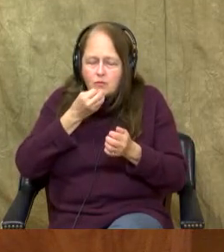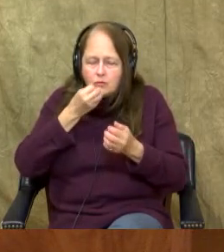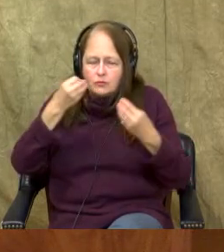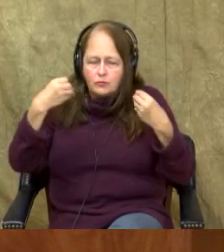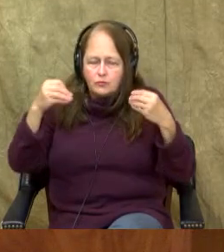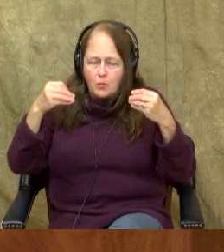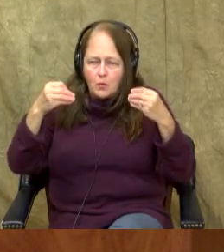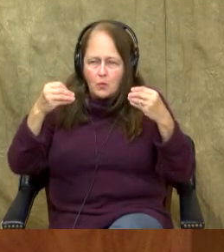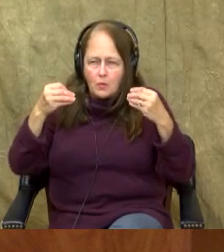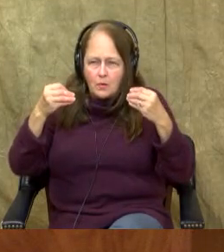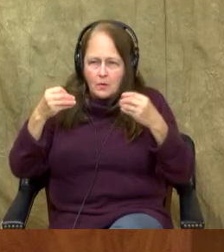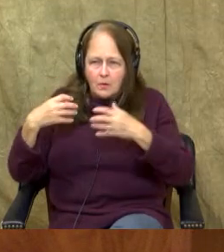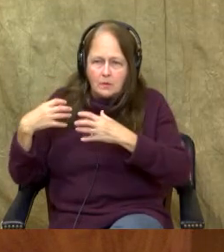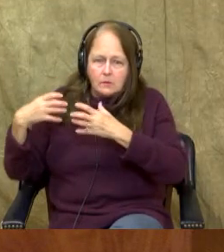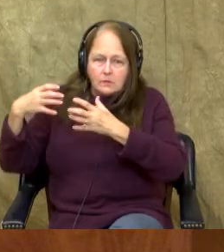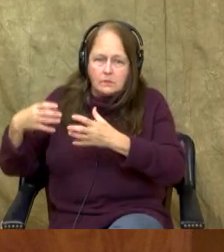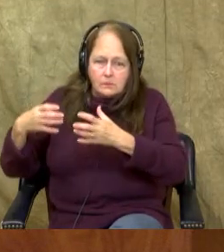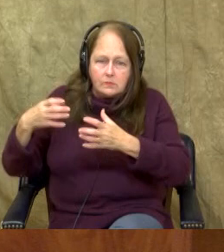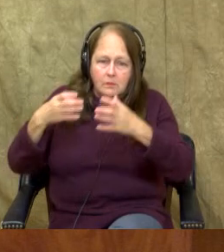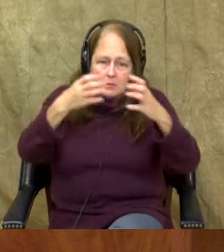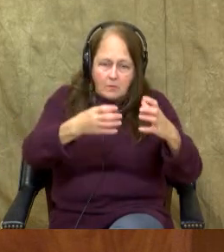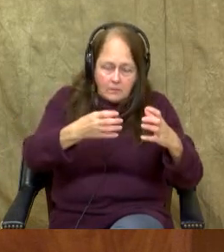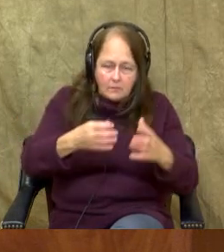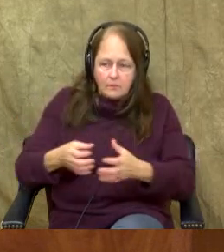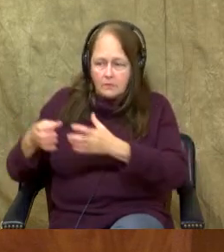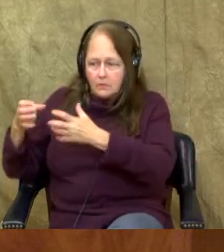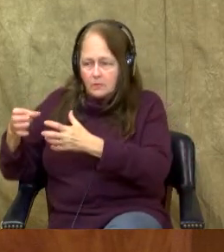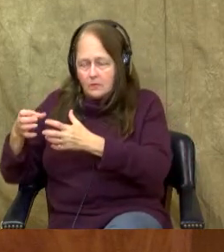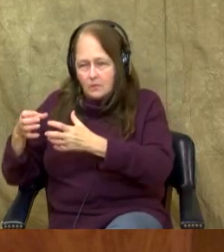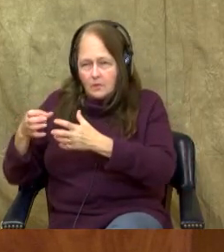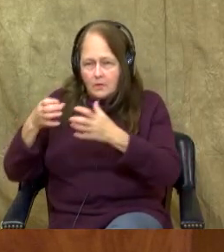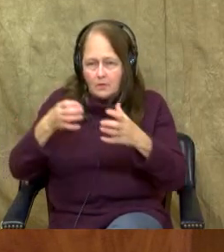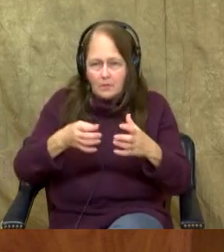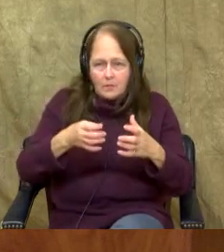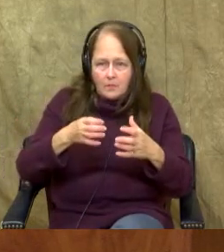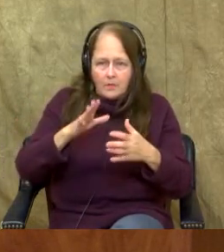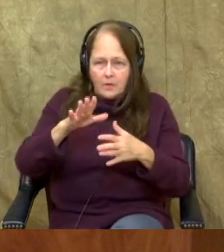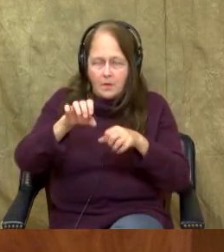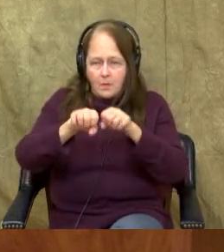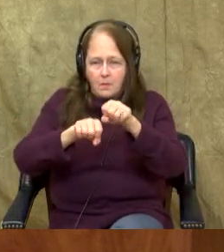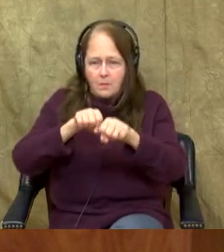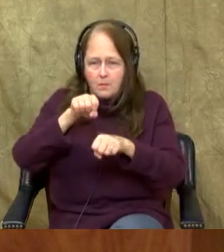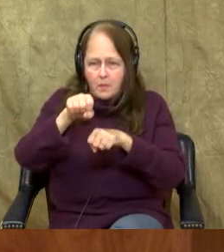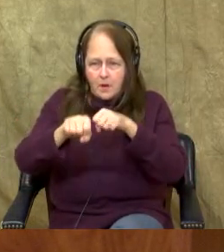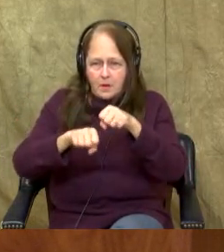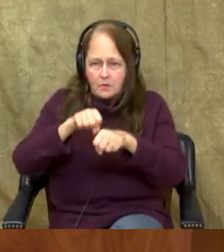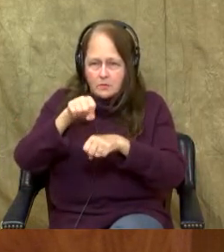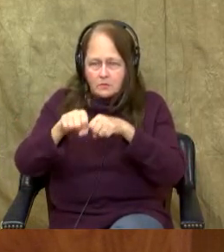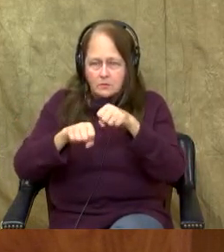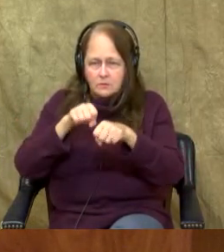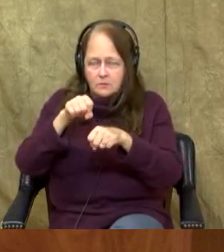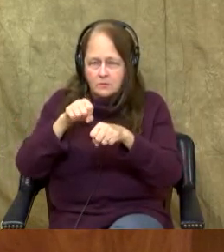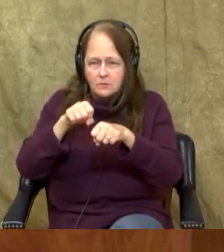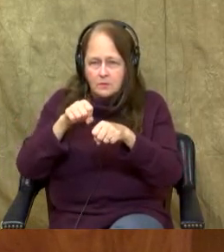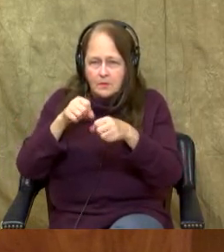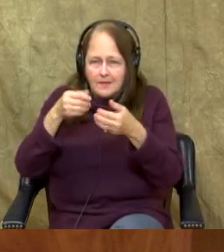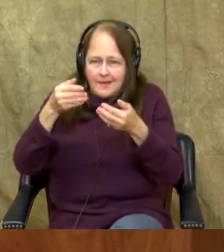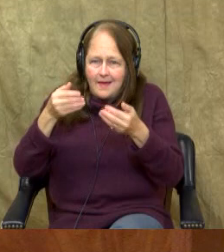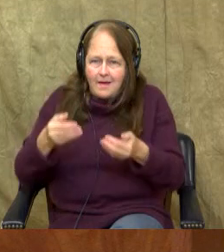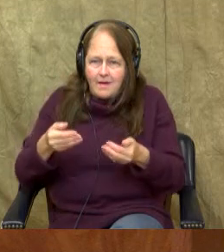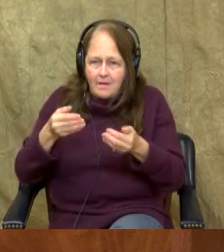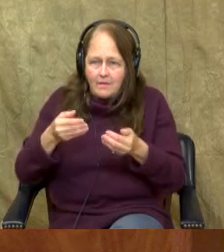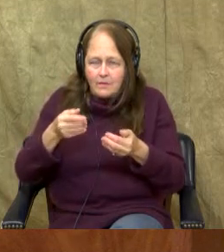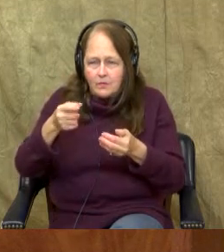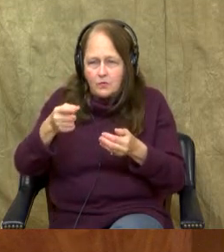It's heavy, all right, if you carry more than one. Look how his bike, his little cycle, is being weighed down. Look